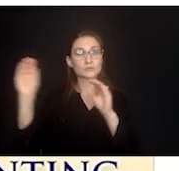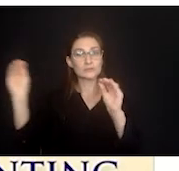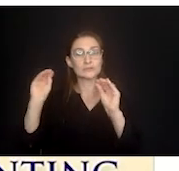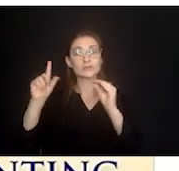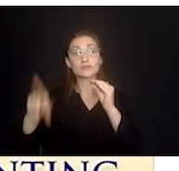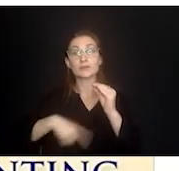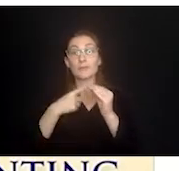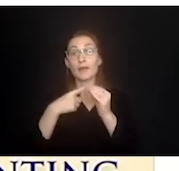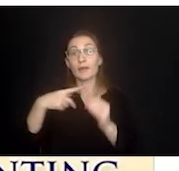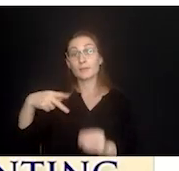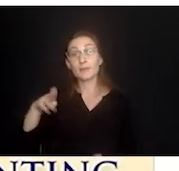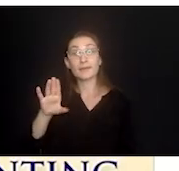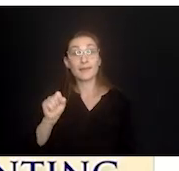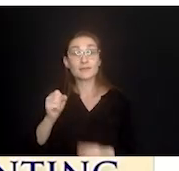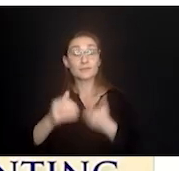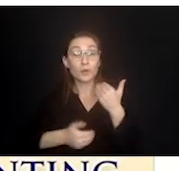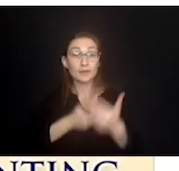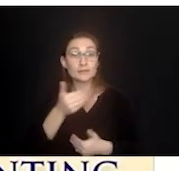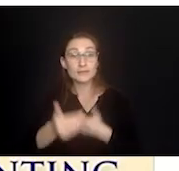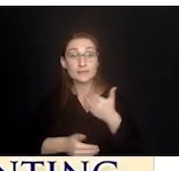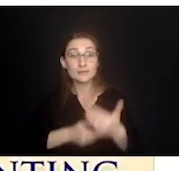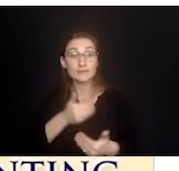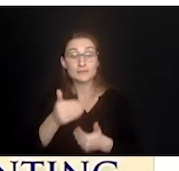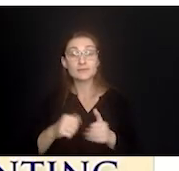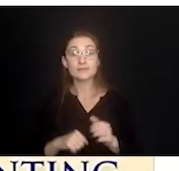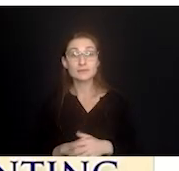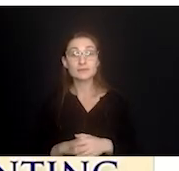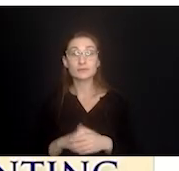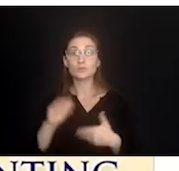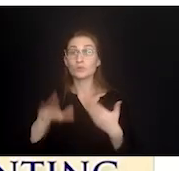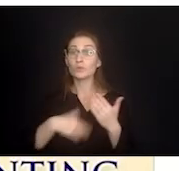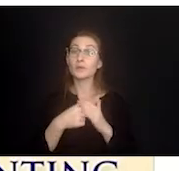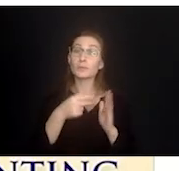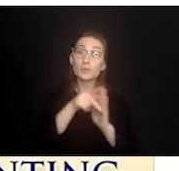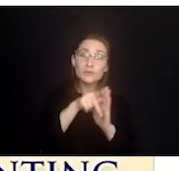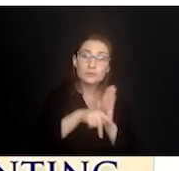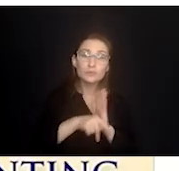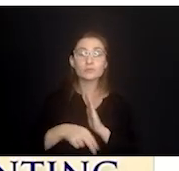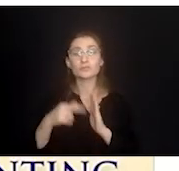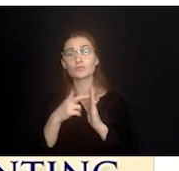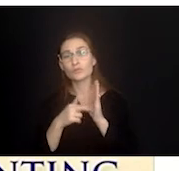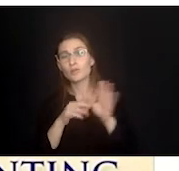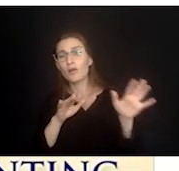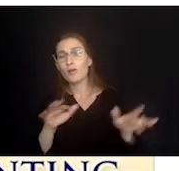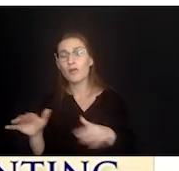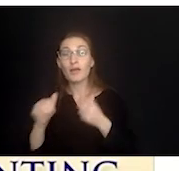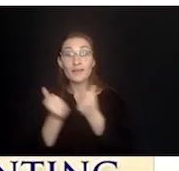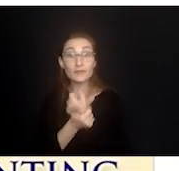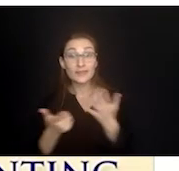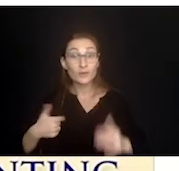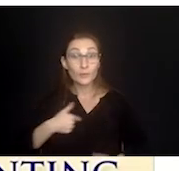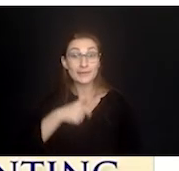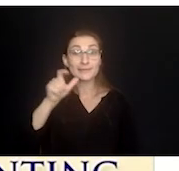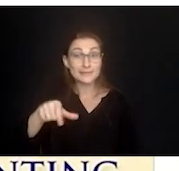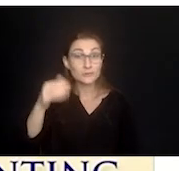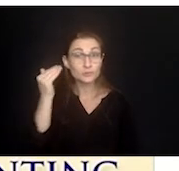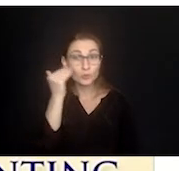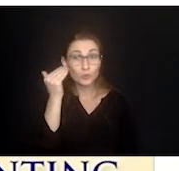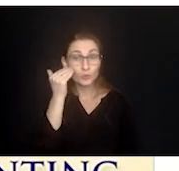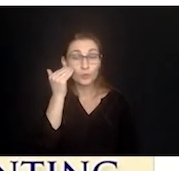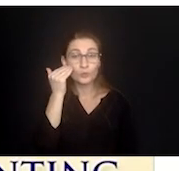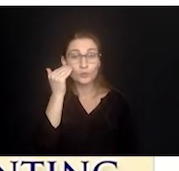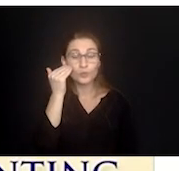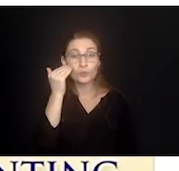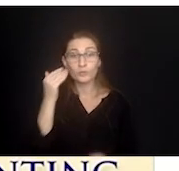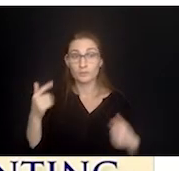was the first to really teach us about the positive behavior support process, all the principles, everything we needed to